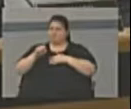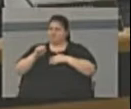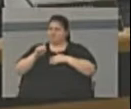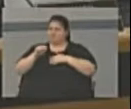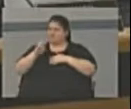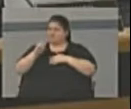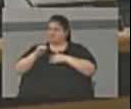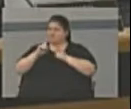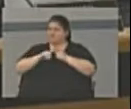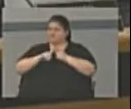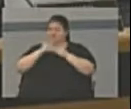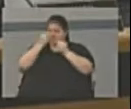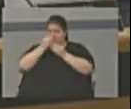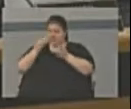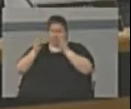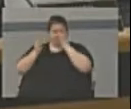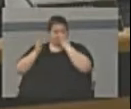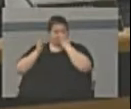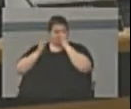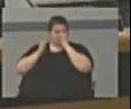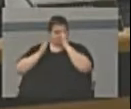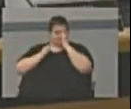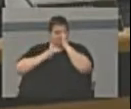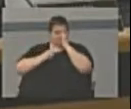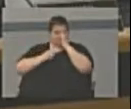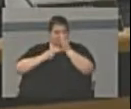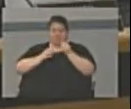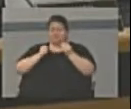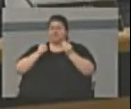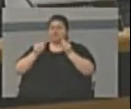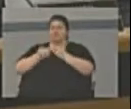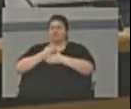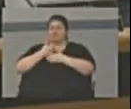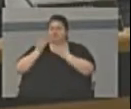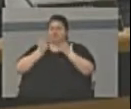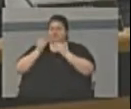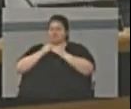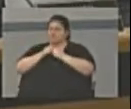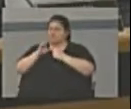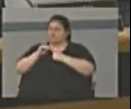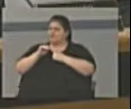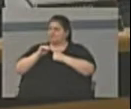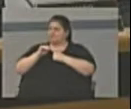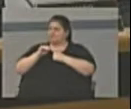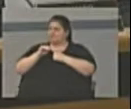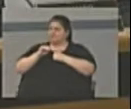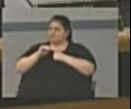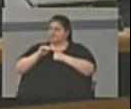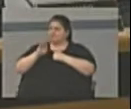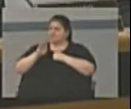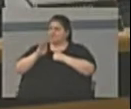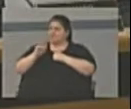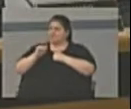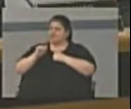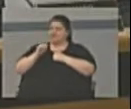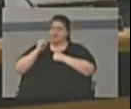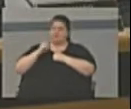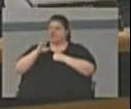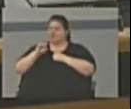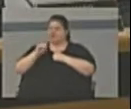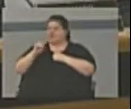of this new service with MVA has. You can get all of that information off of MVA's website or the Veterans